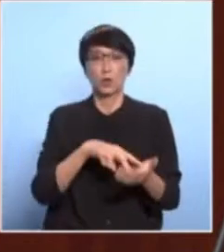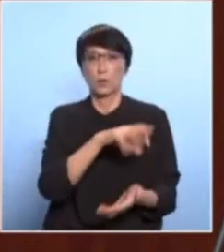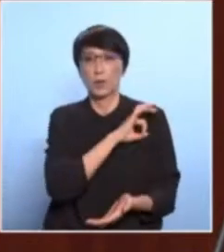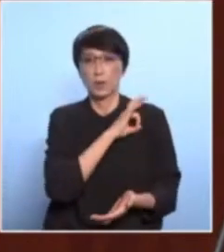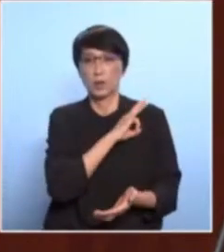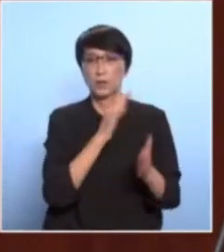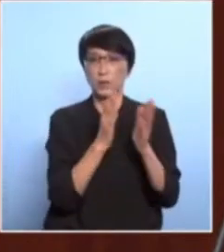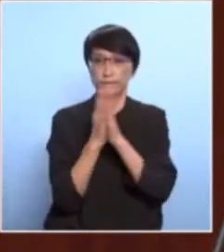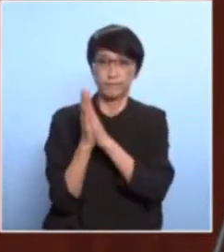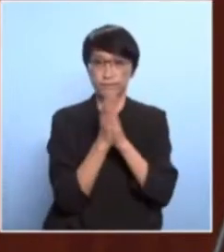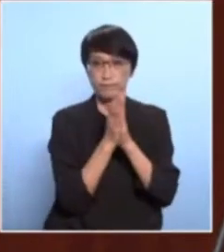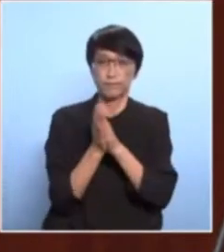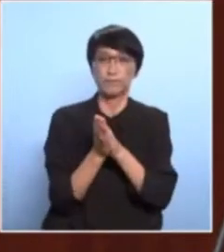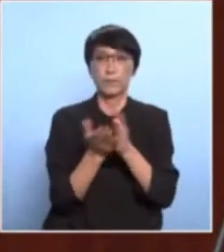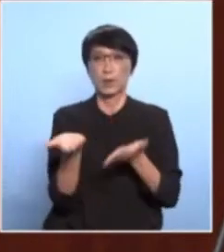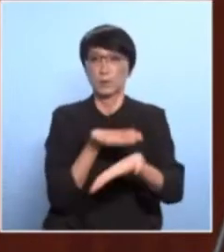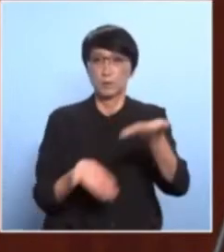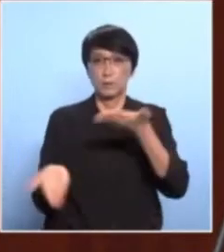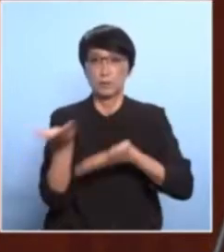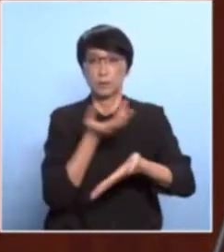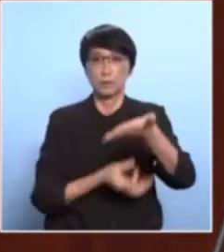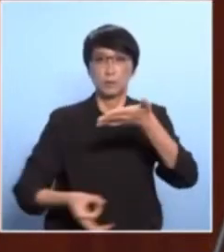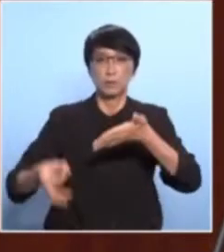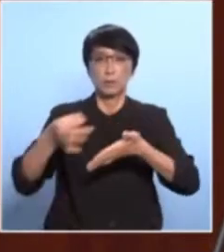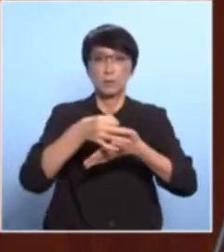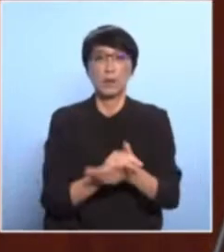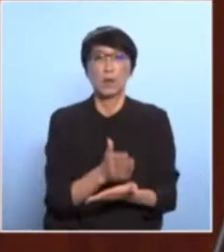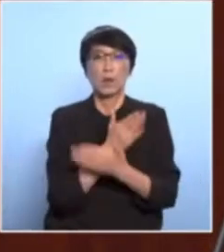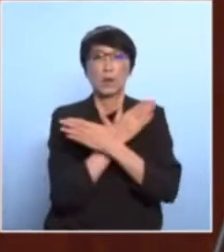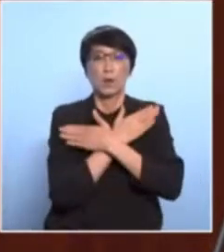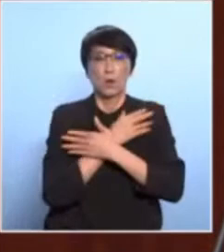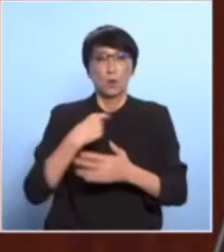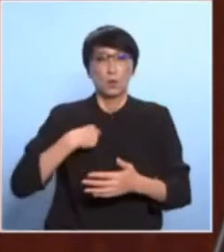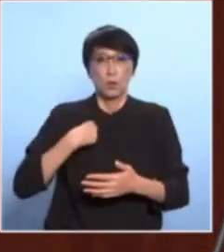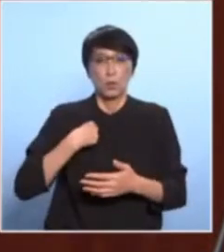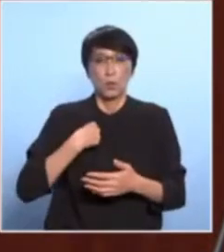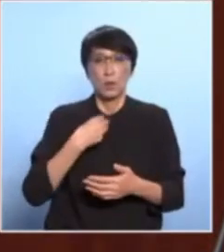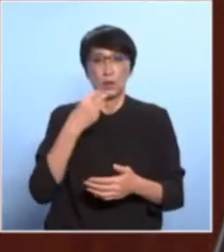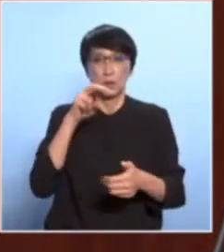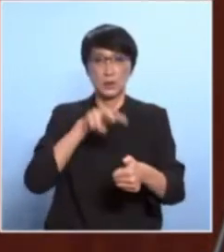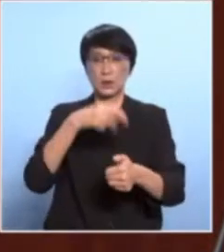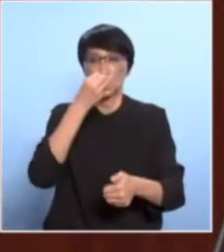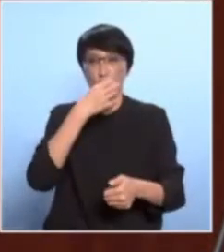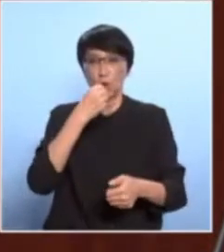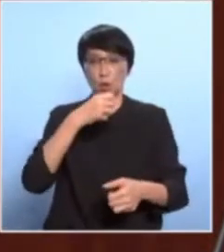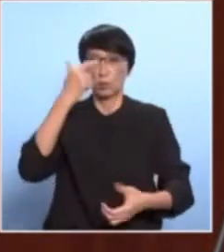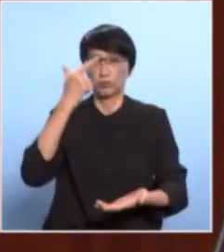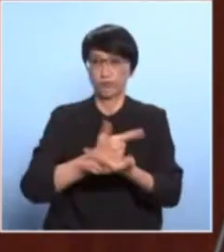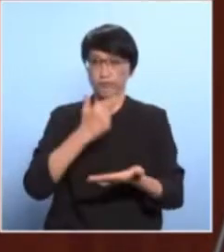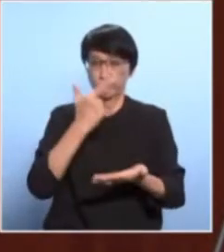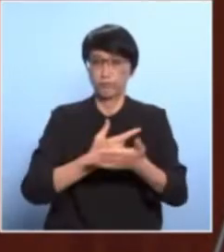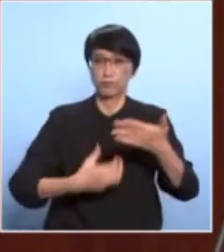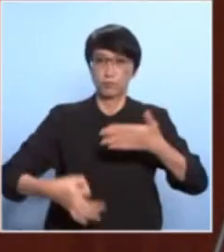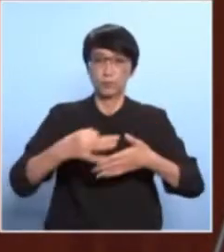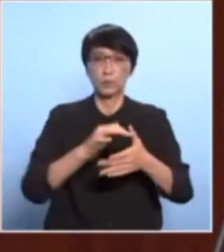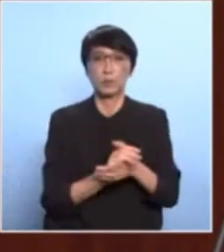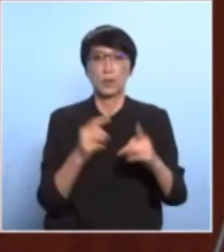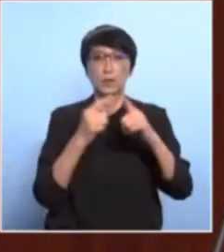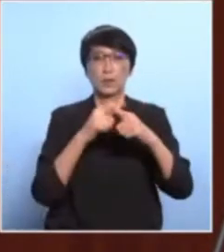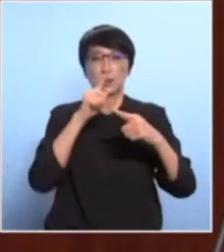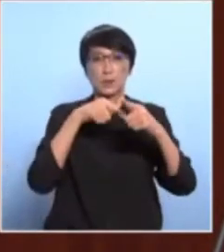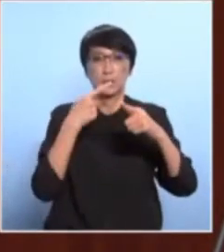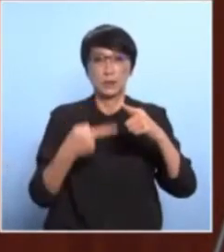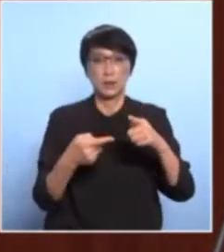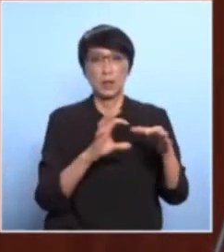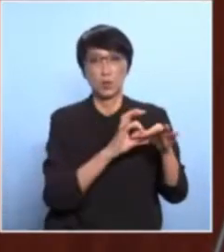formulation. We will explore means to take these exchanges to a higher level, optimizing the contribution of patriots administering Hong